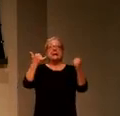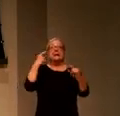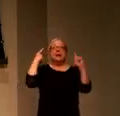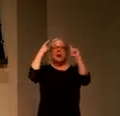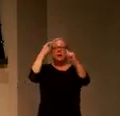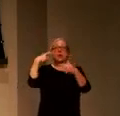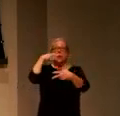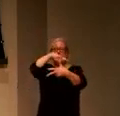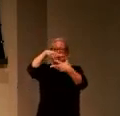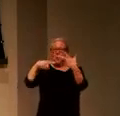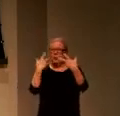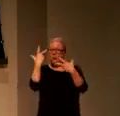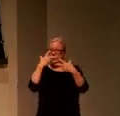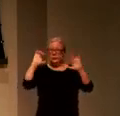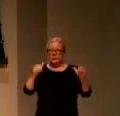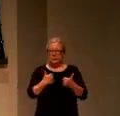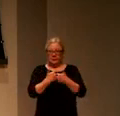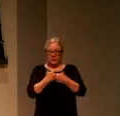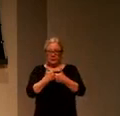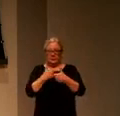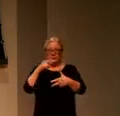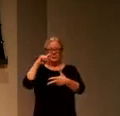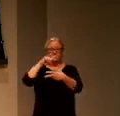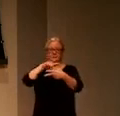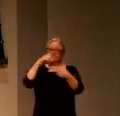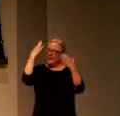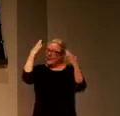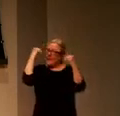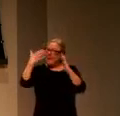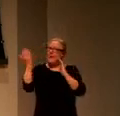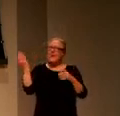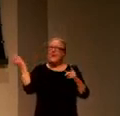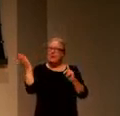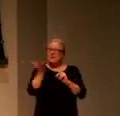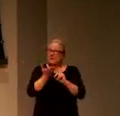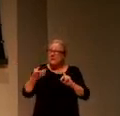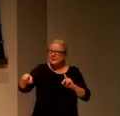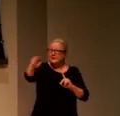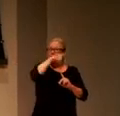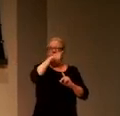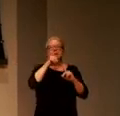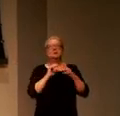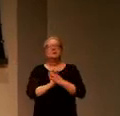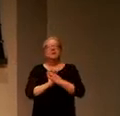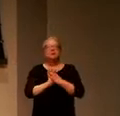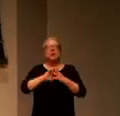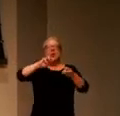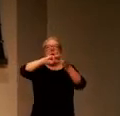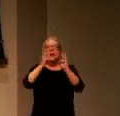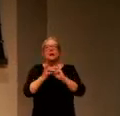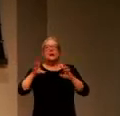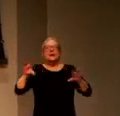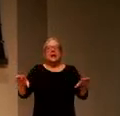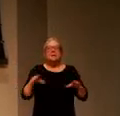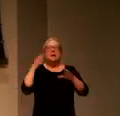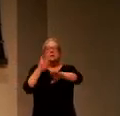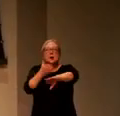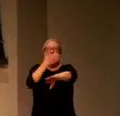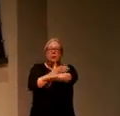One, I hope I can convince you that climate action is a prescription to improve health